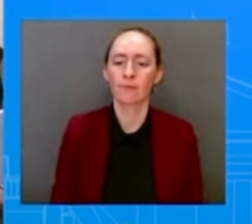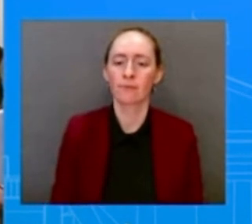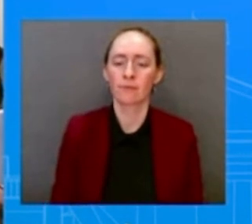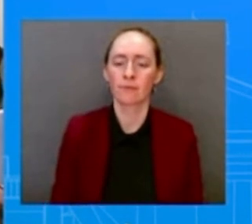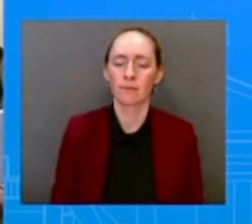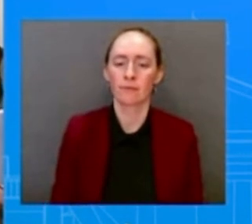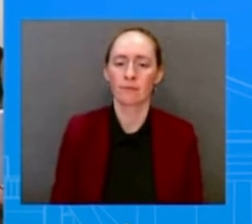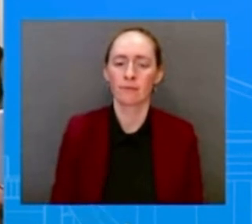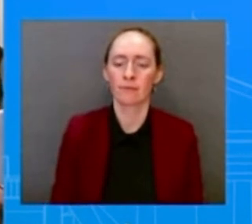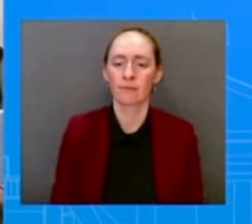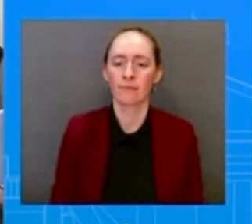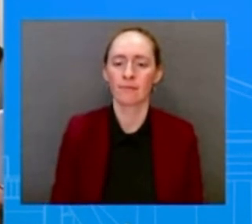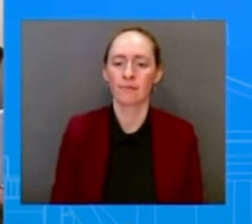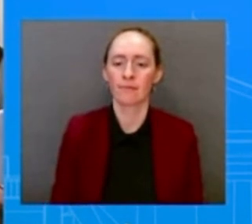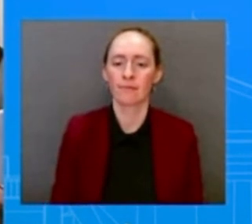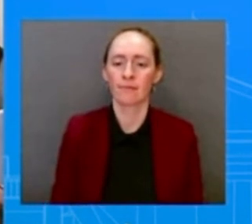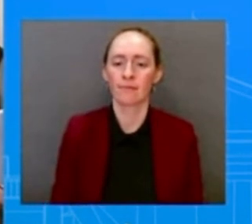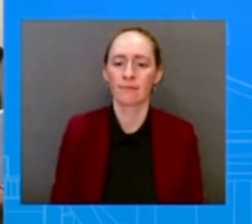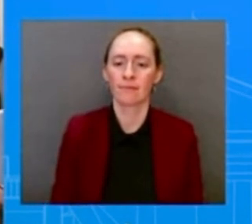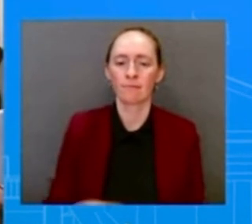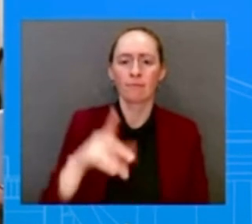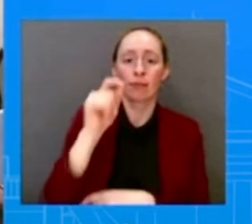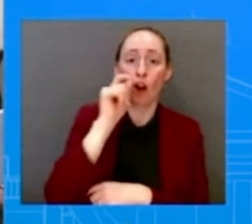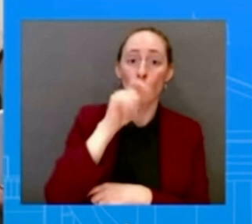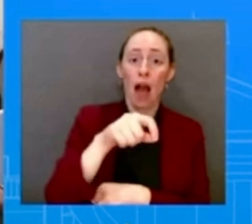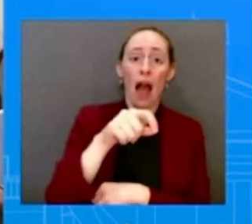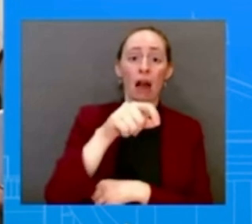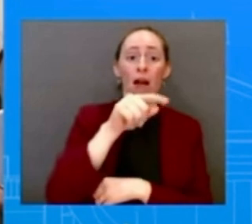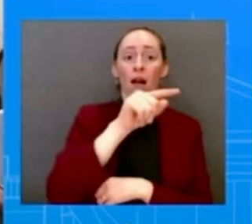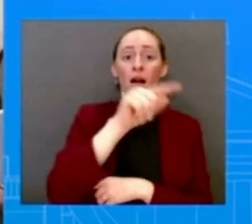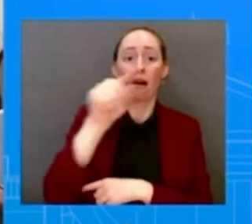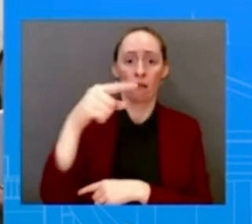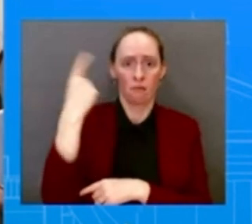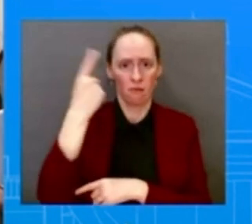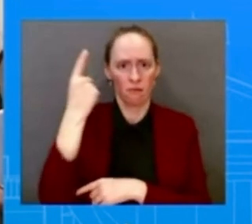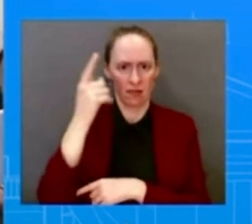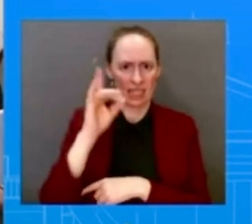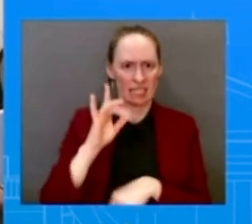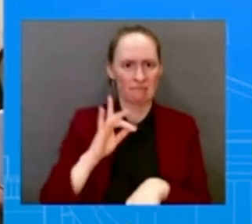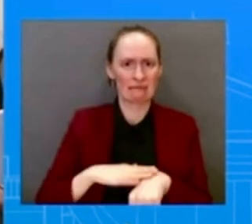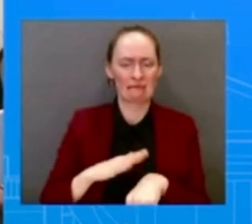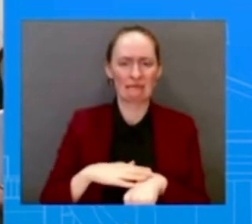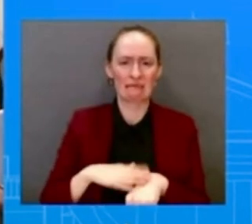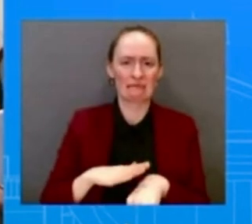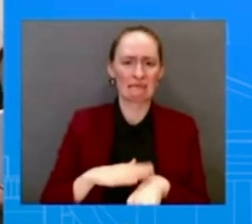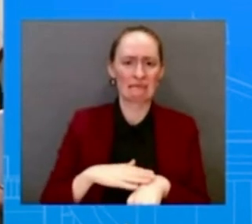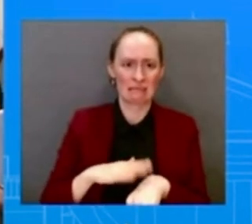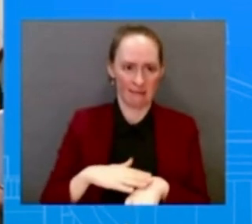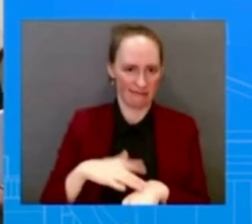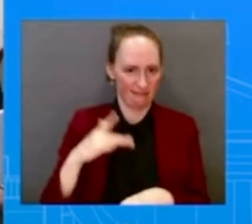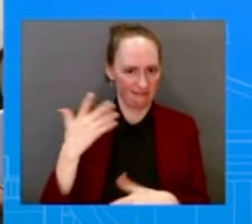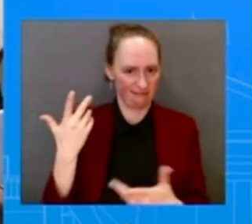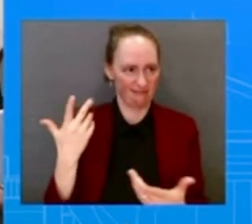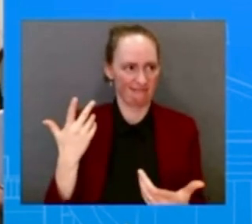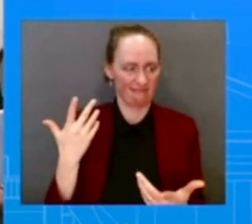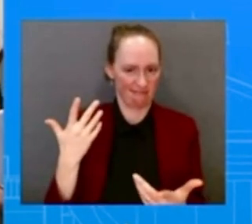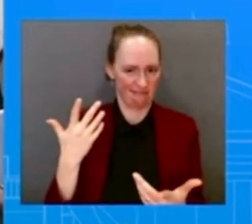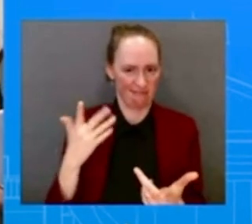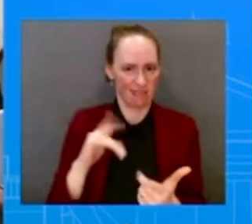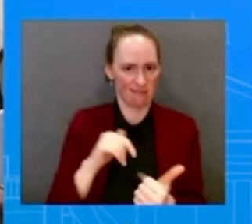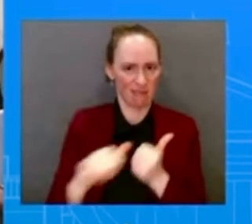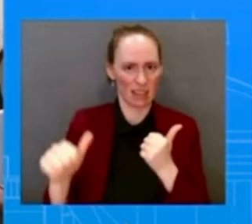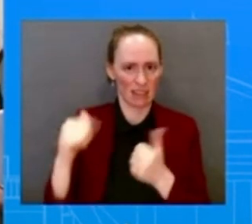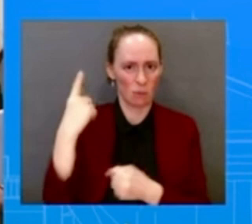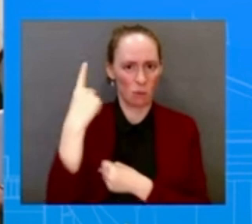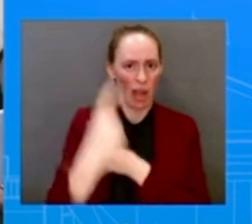the one-year mark of the war approaches, that might be a moment where Putin tries to really escalate the conflict, maybe even launch some sort of major new